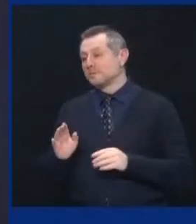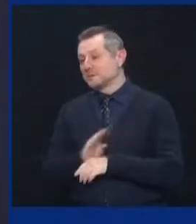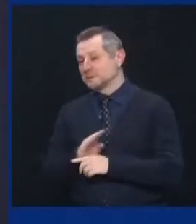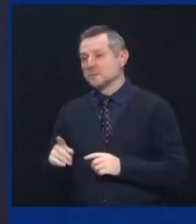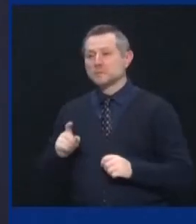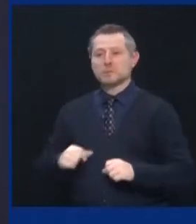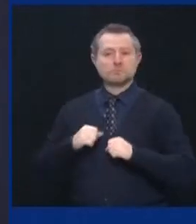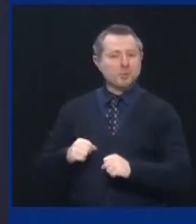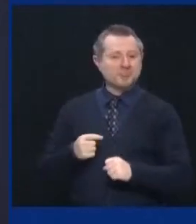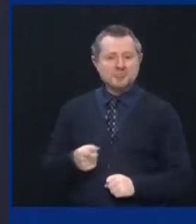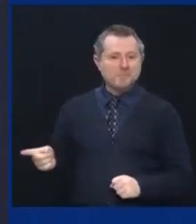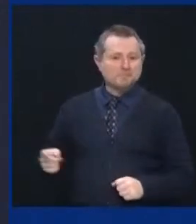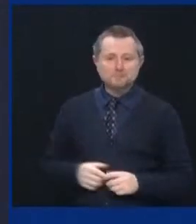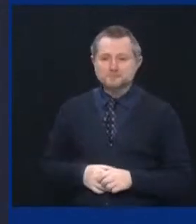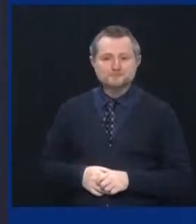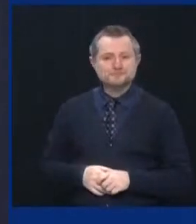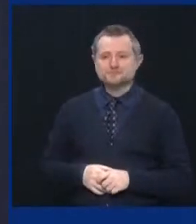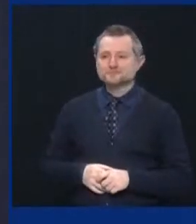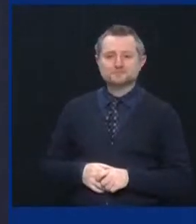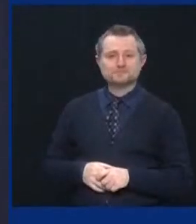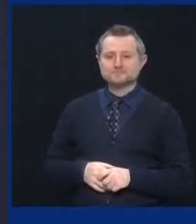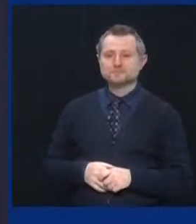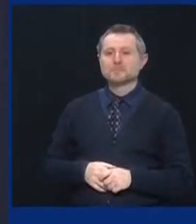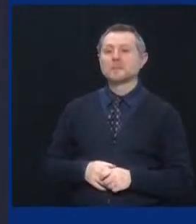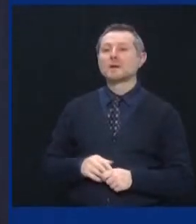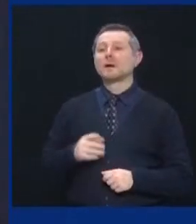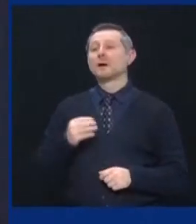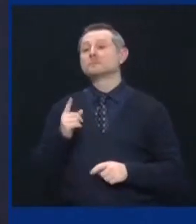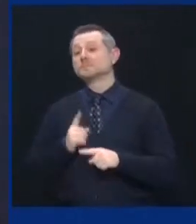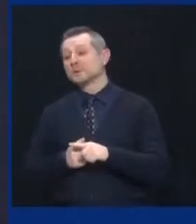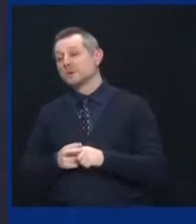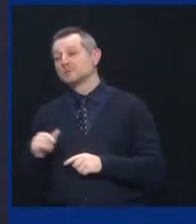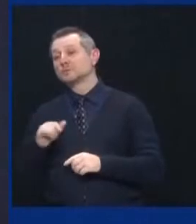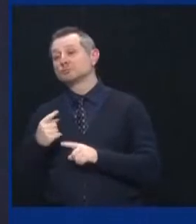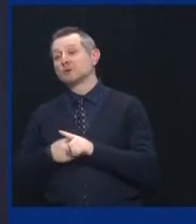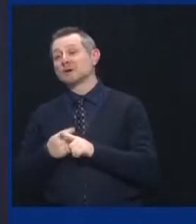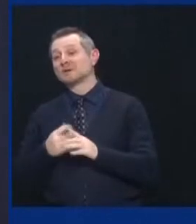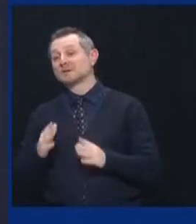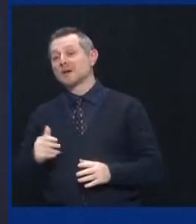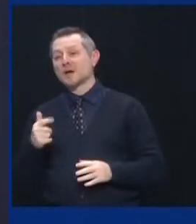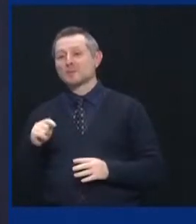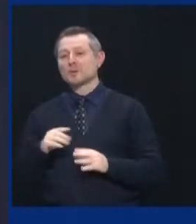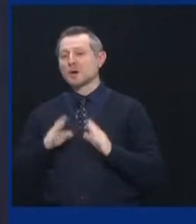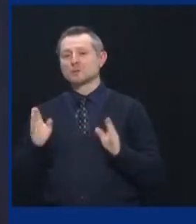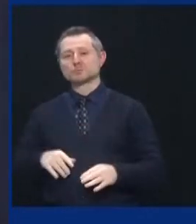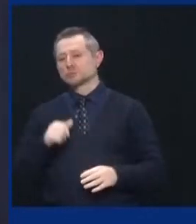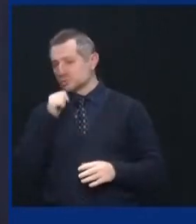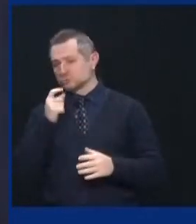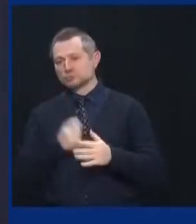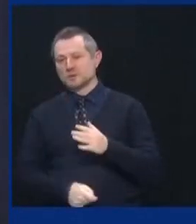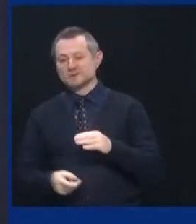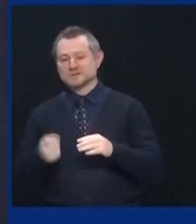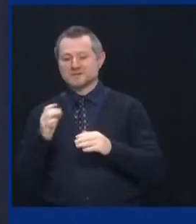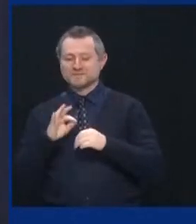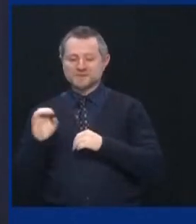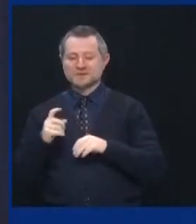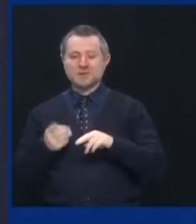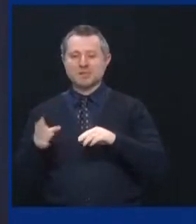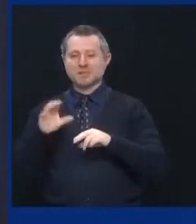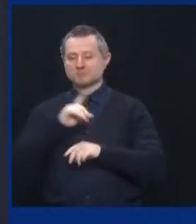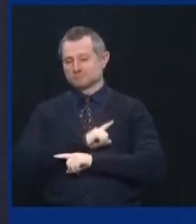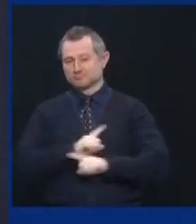protected, and tenants should not be charged late fees and